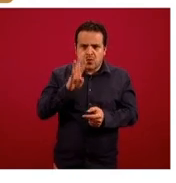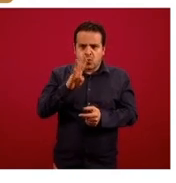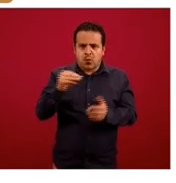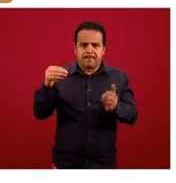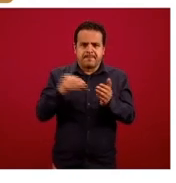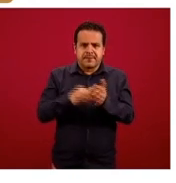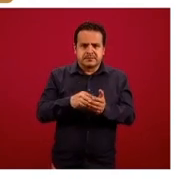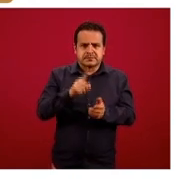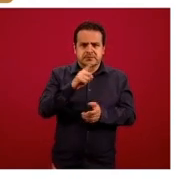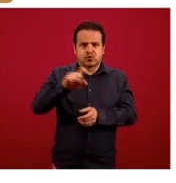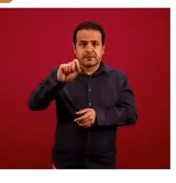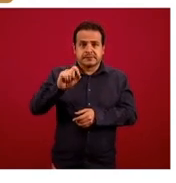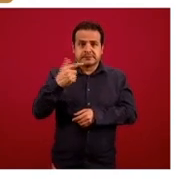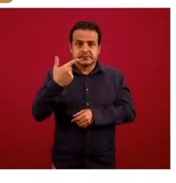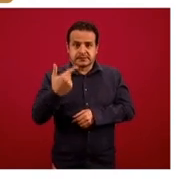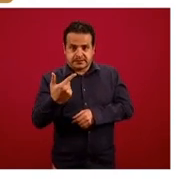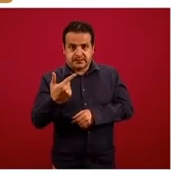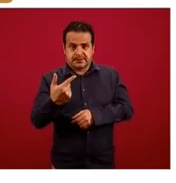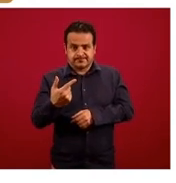And this number is